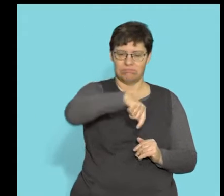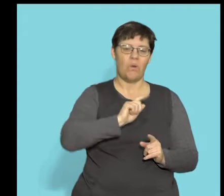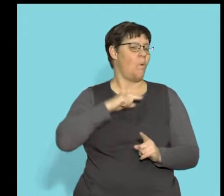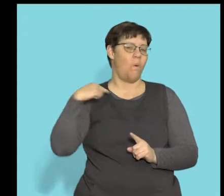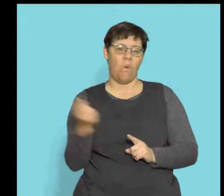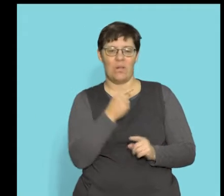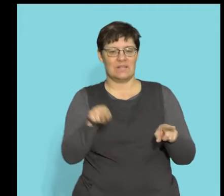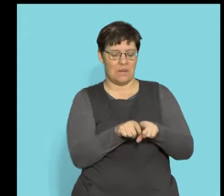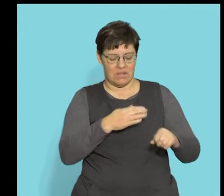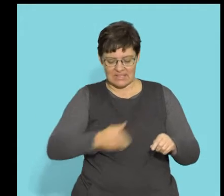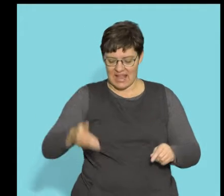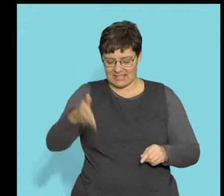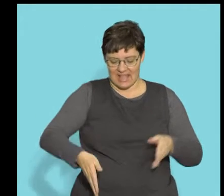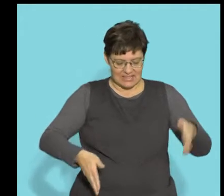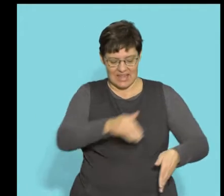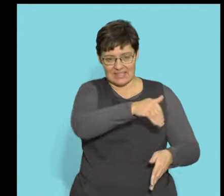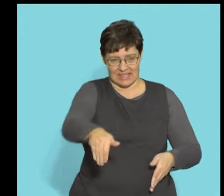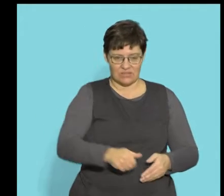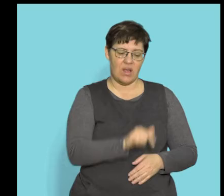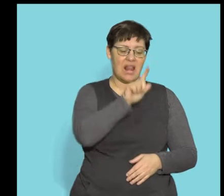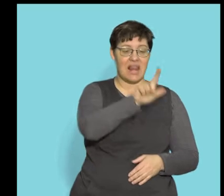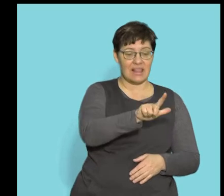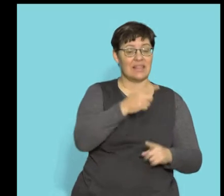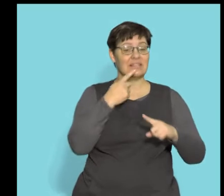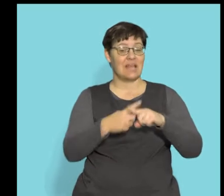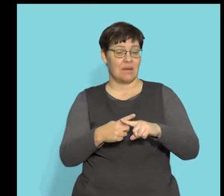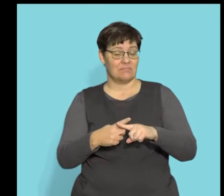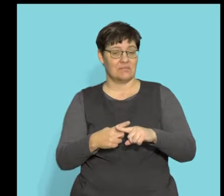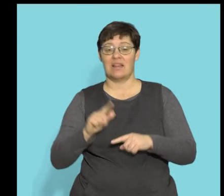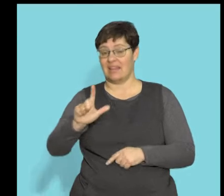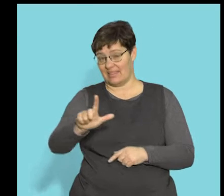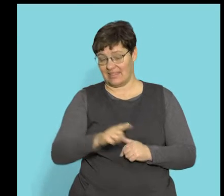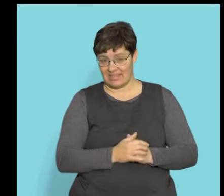of the base will be length times length.